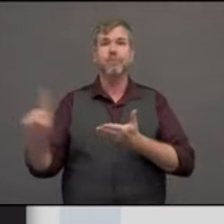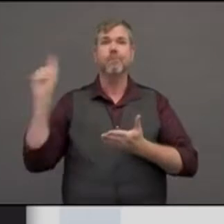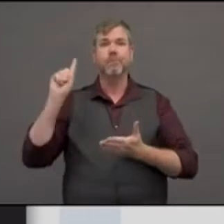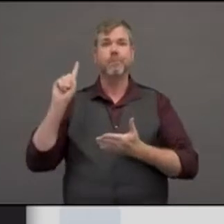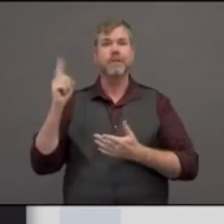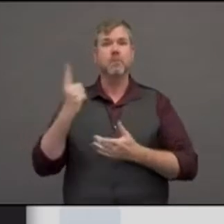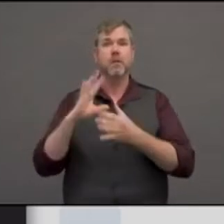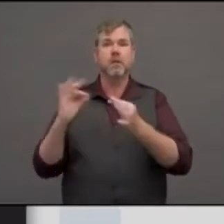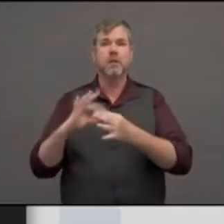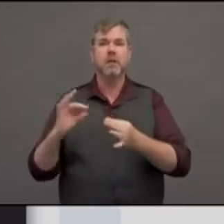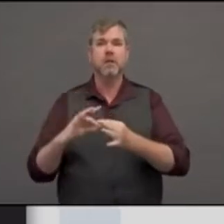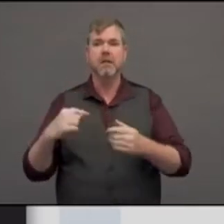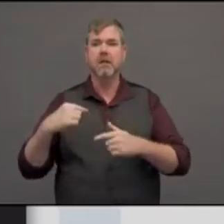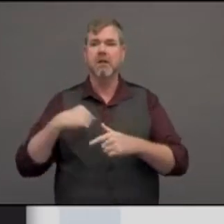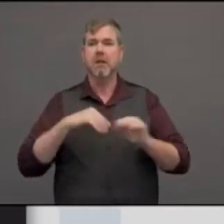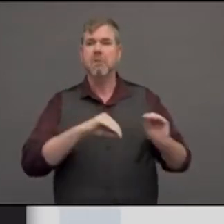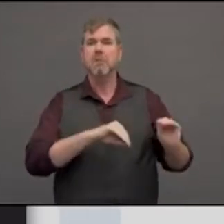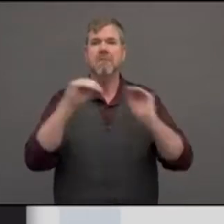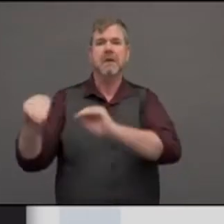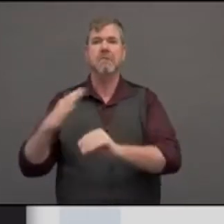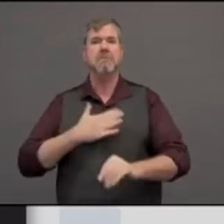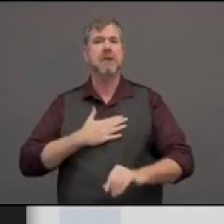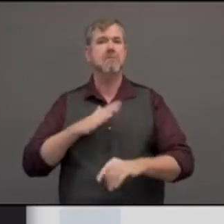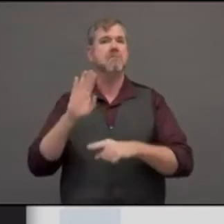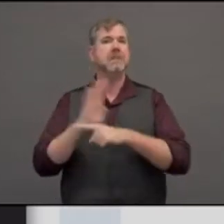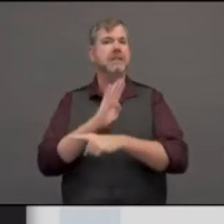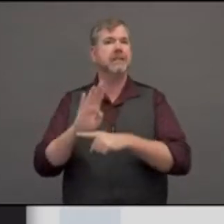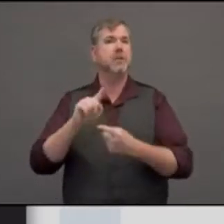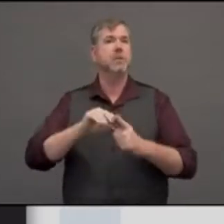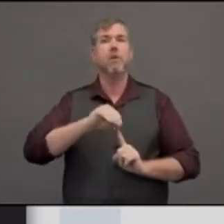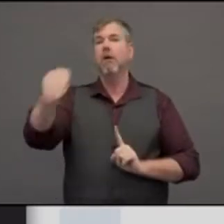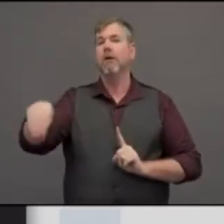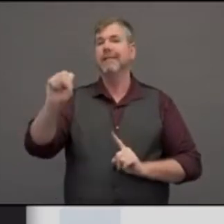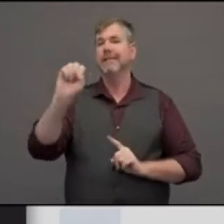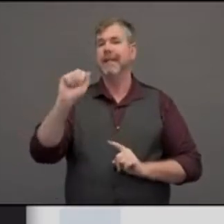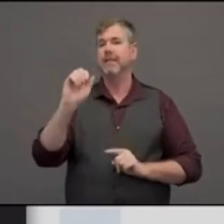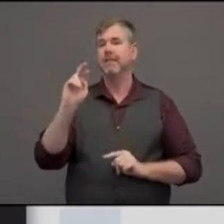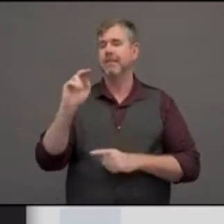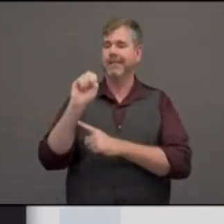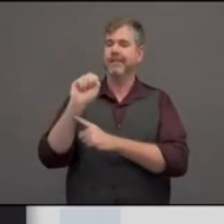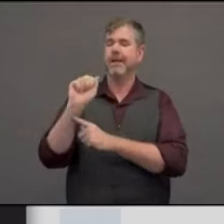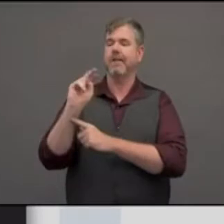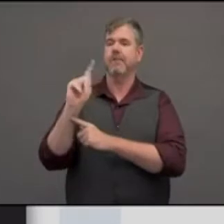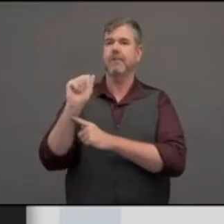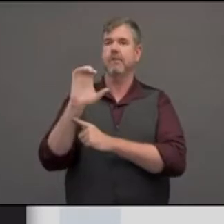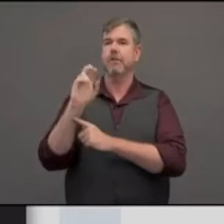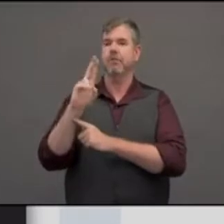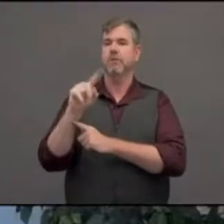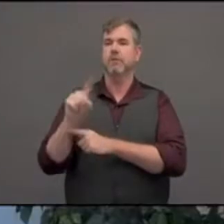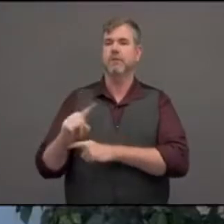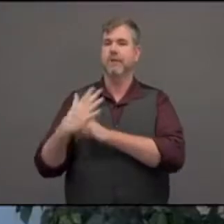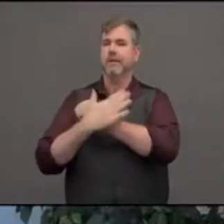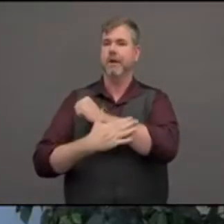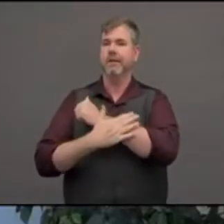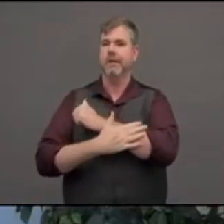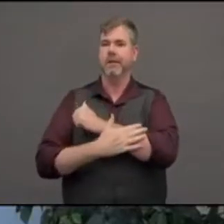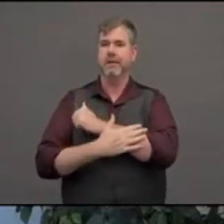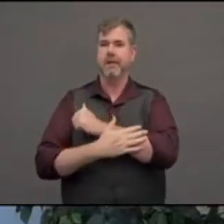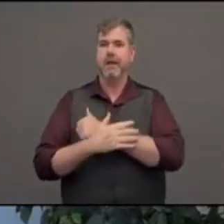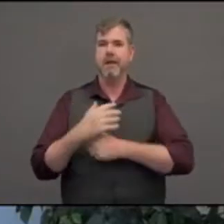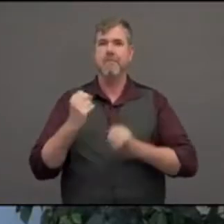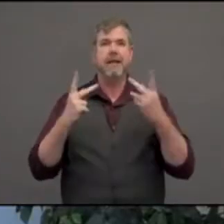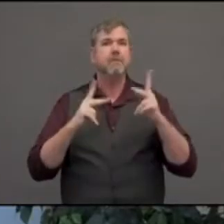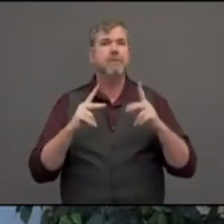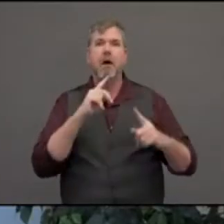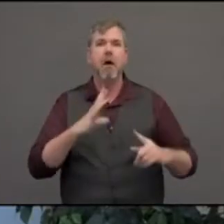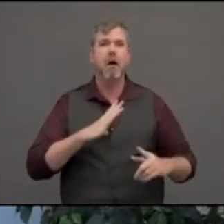to Santa Cruz County. And a lot of people have said, I'm going to Santa Cruz County to do business. Well, you can